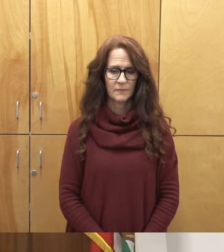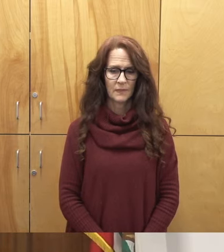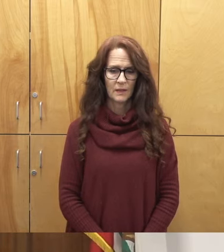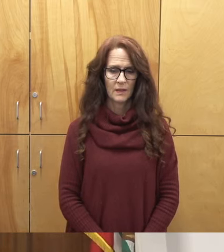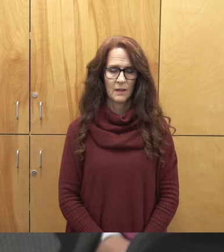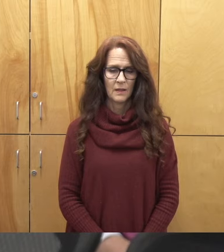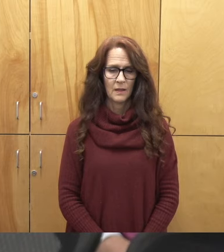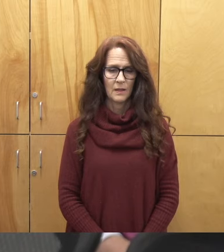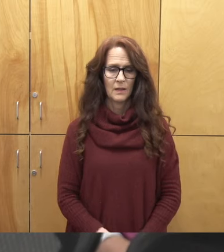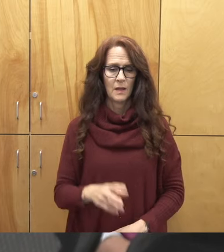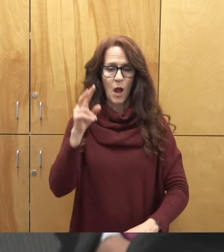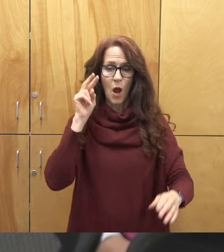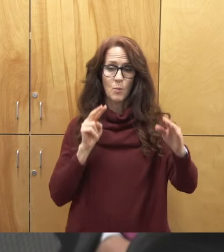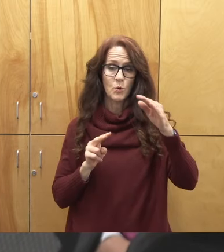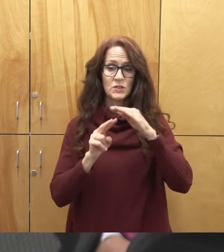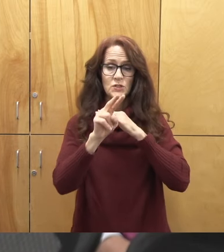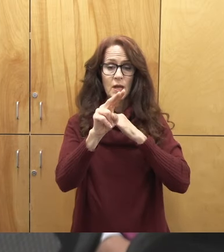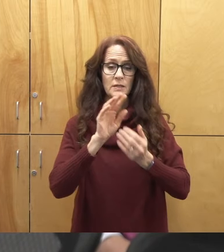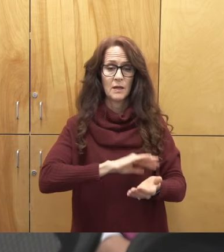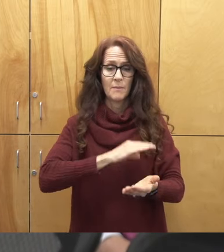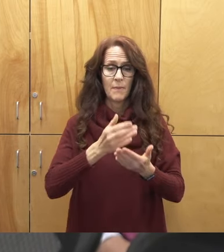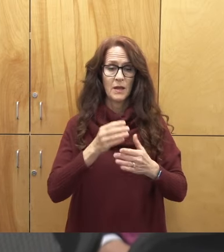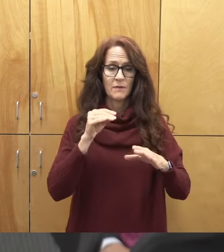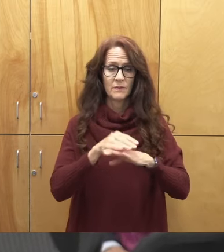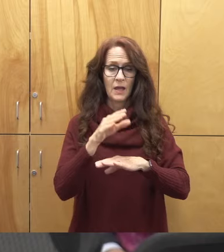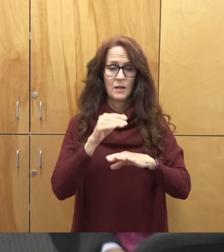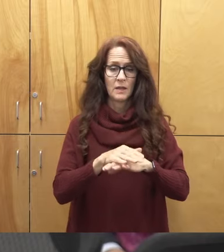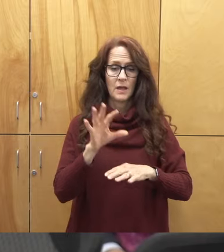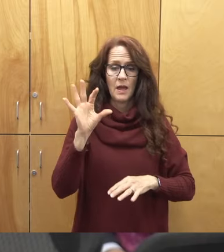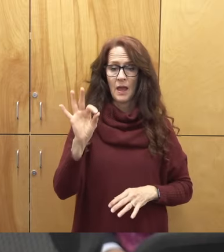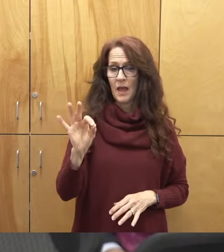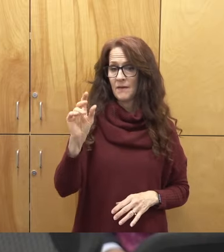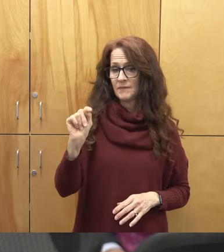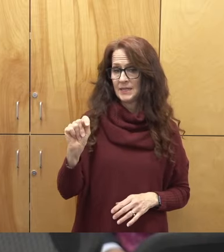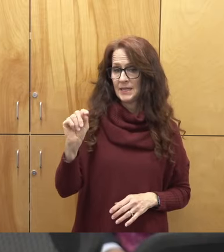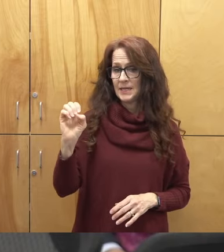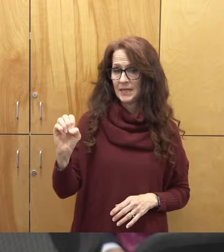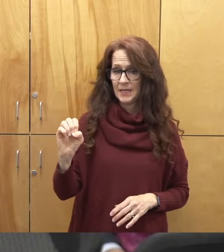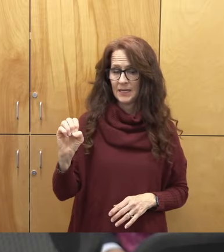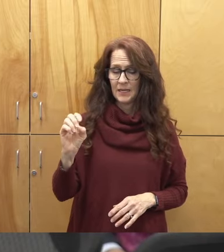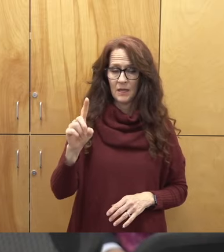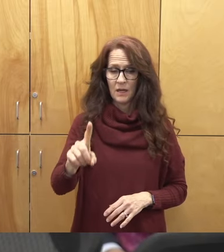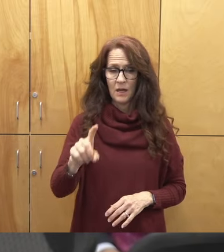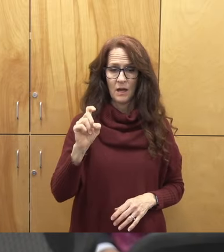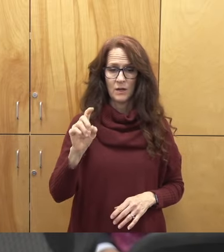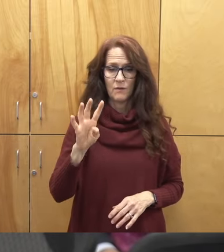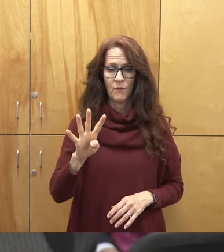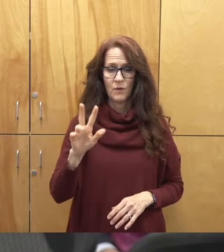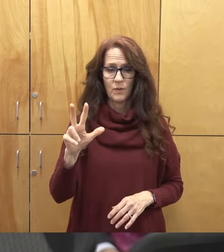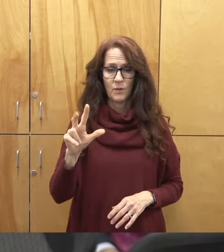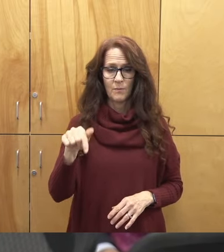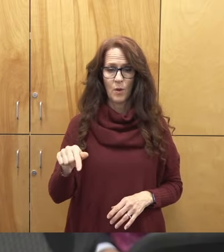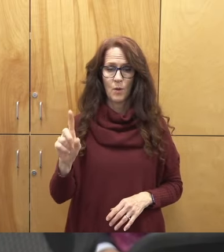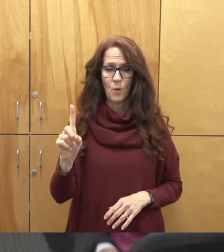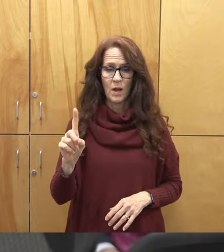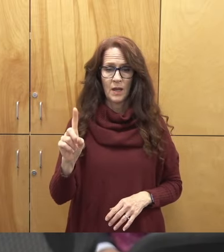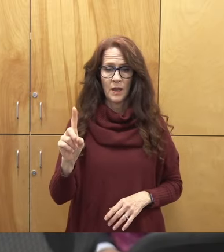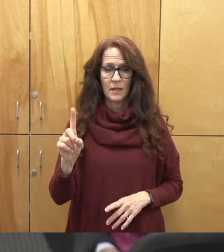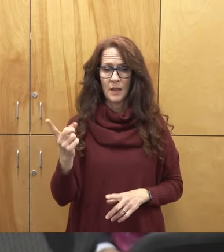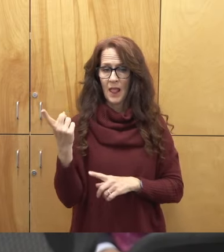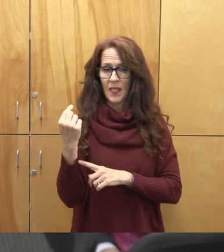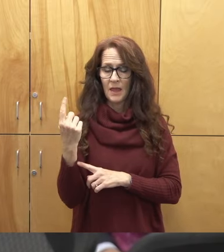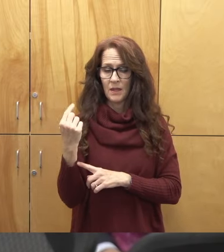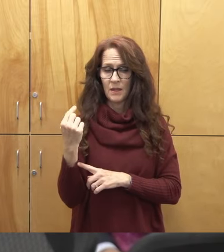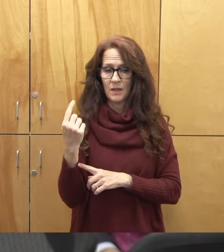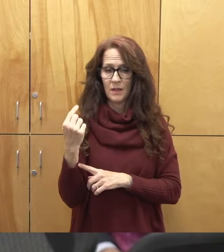So our projection amount of counseling FTE is 143.1, and last